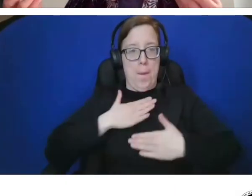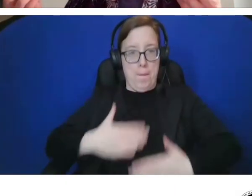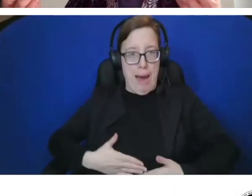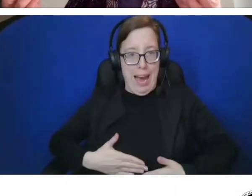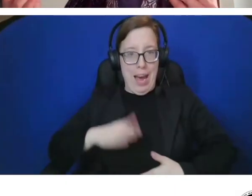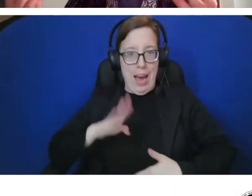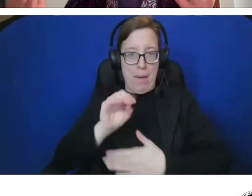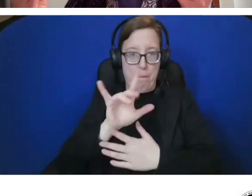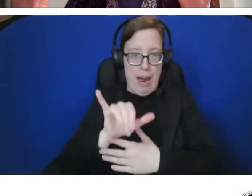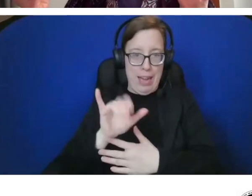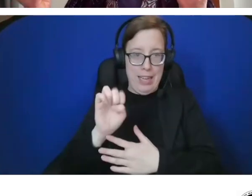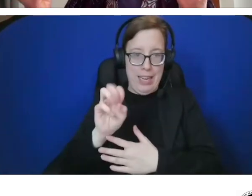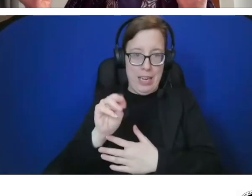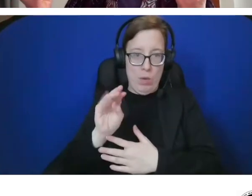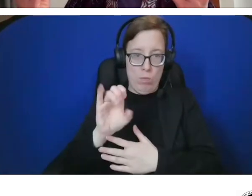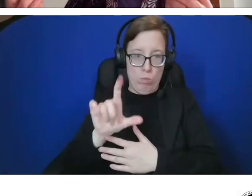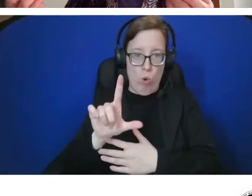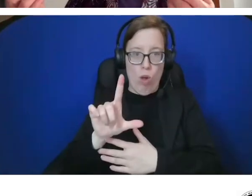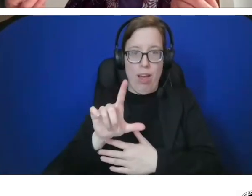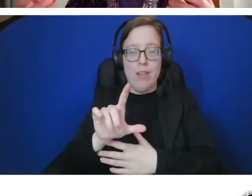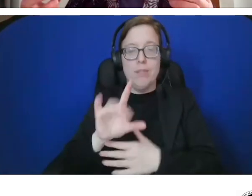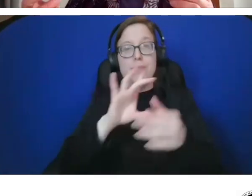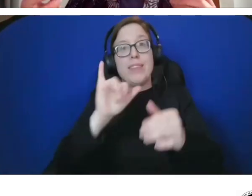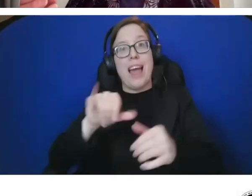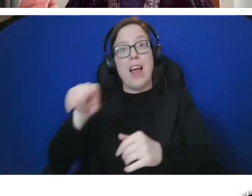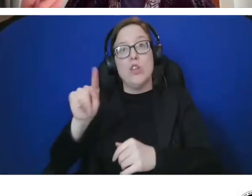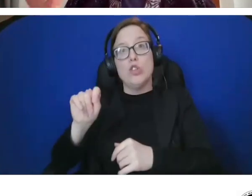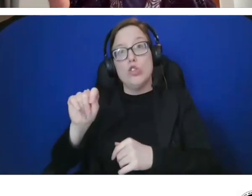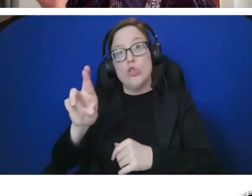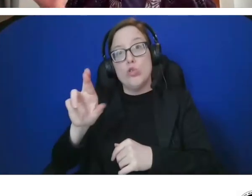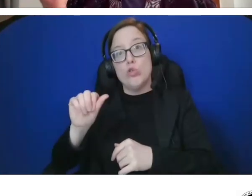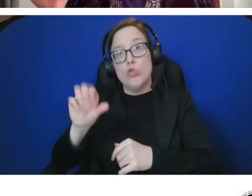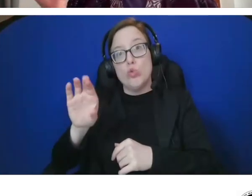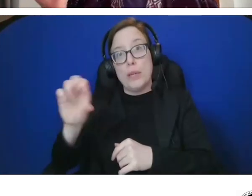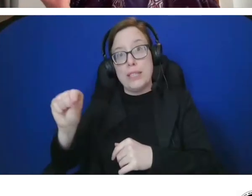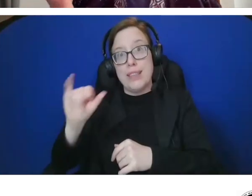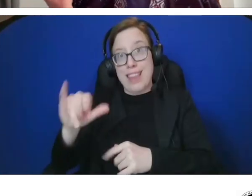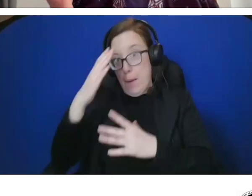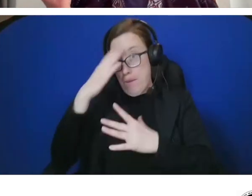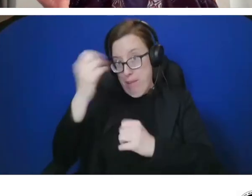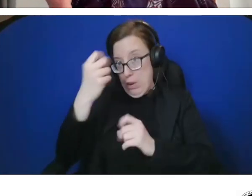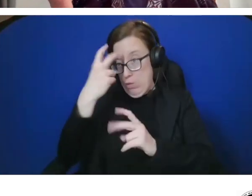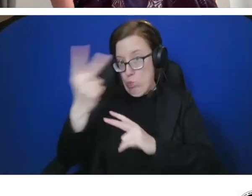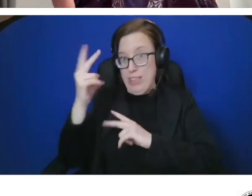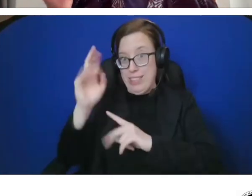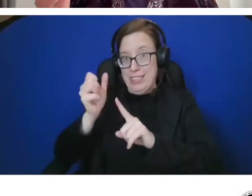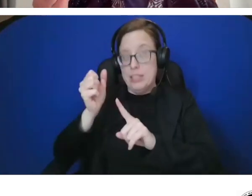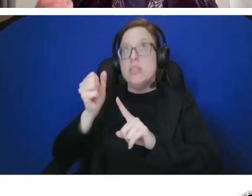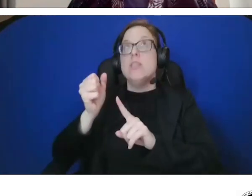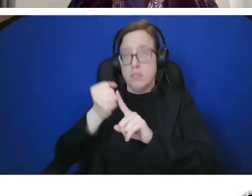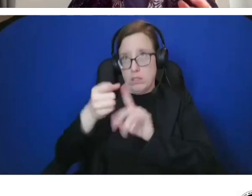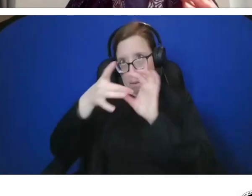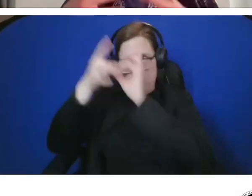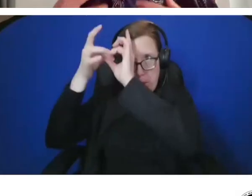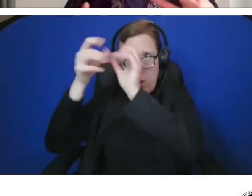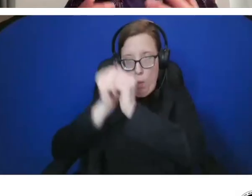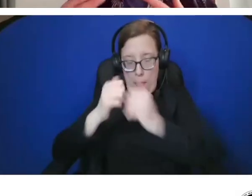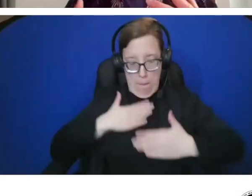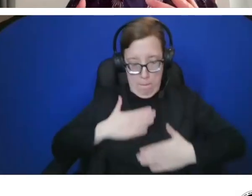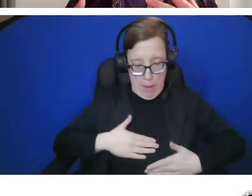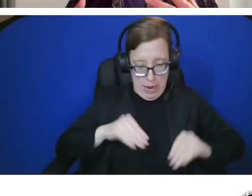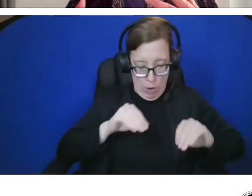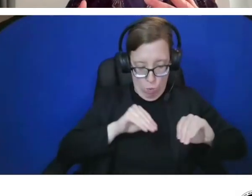emotional is. And then we talk about traces. So the memory is impacted then by